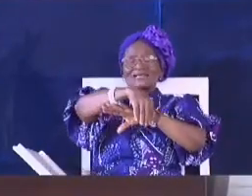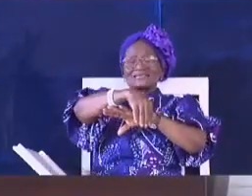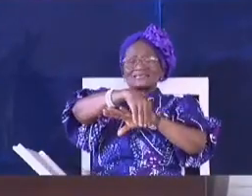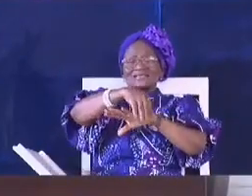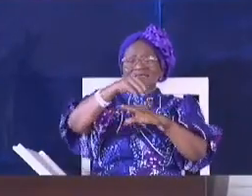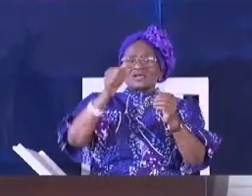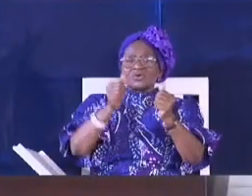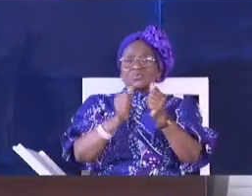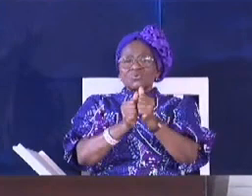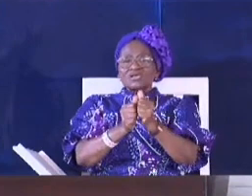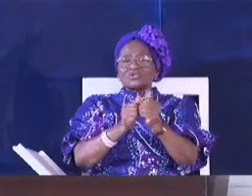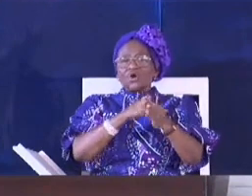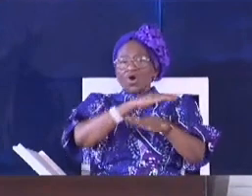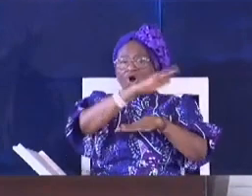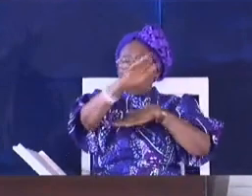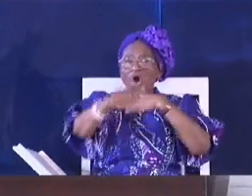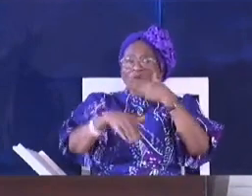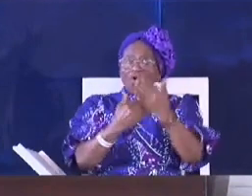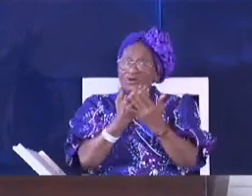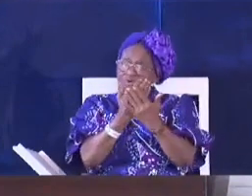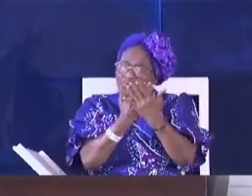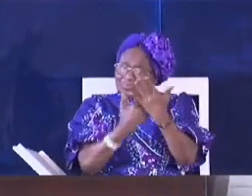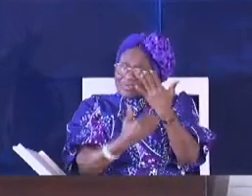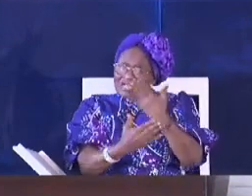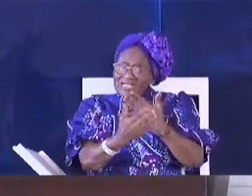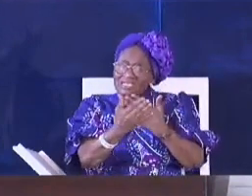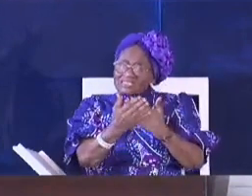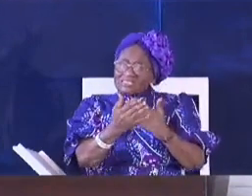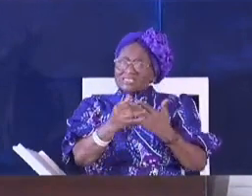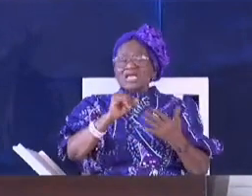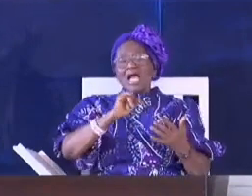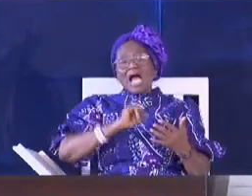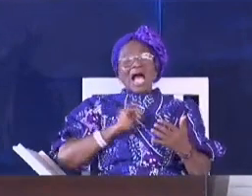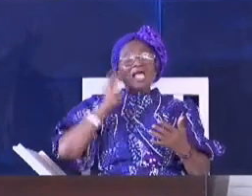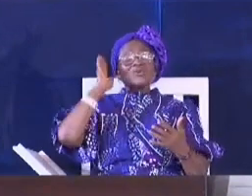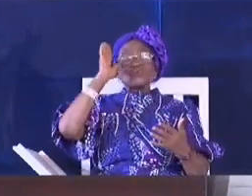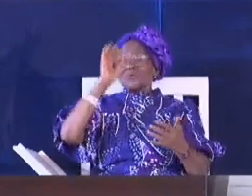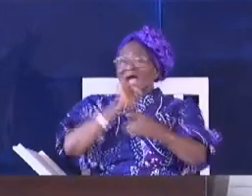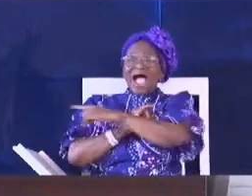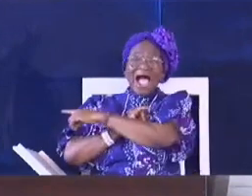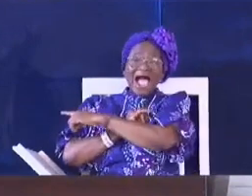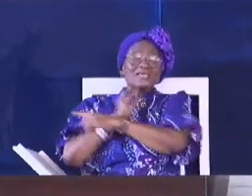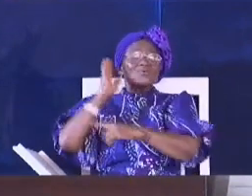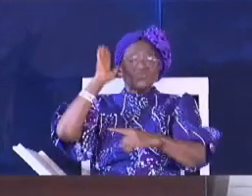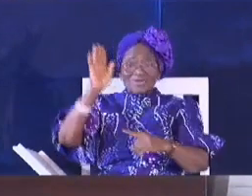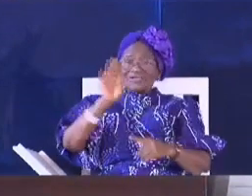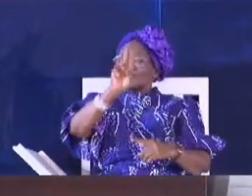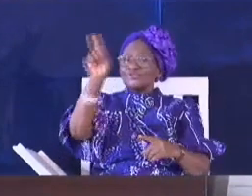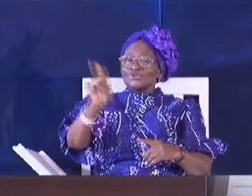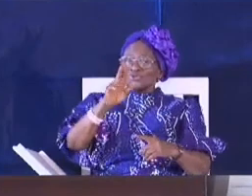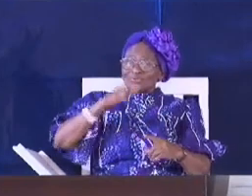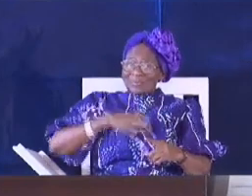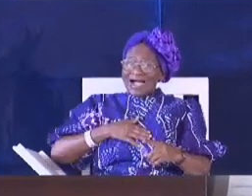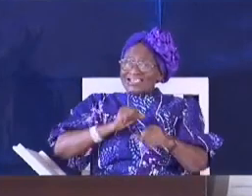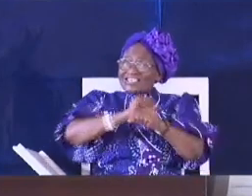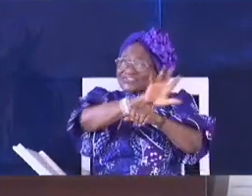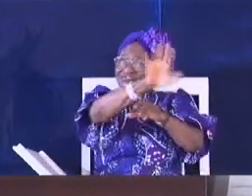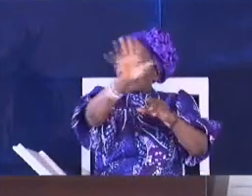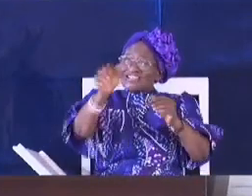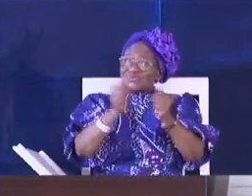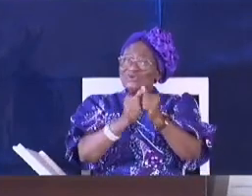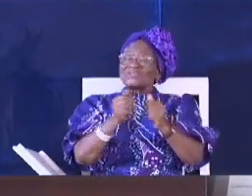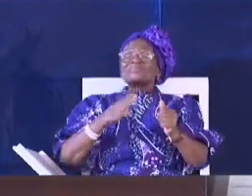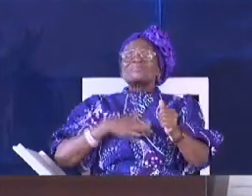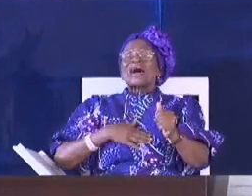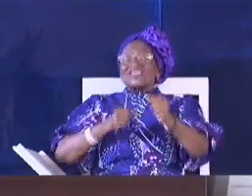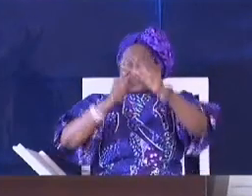with all humility, I'm going to use my influence with my Father in heaven. And I will say